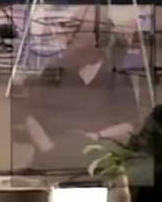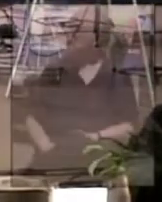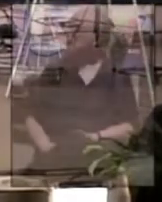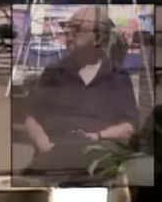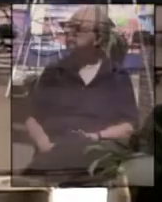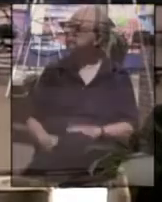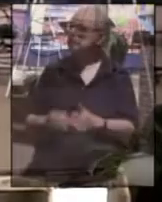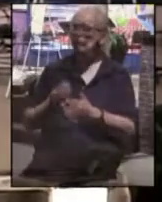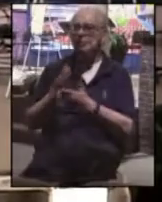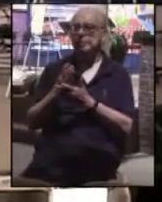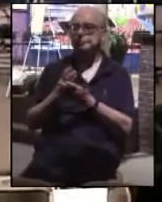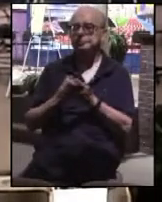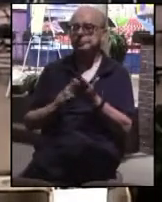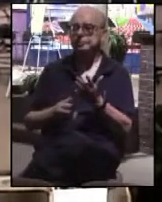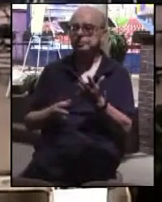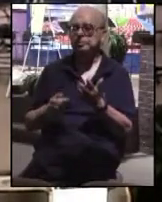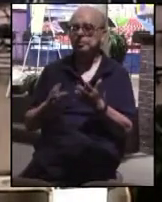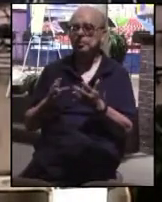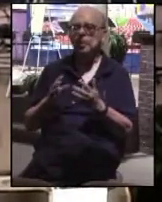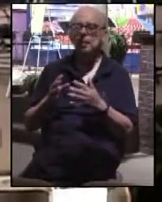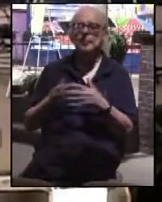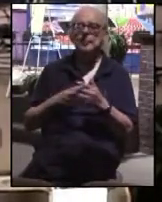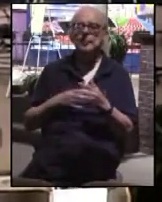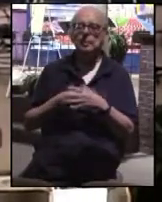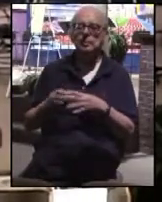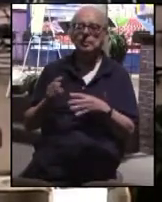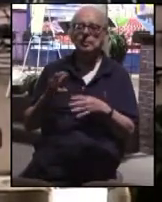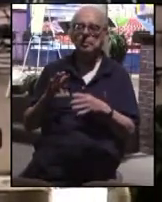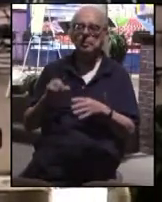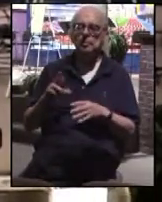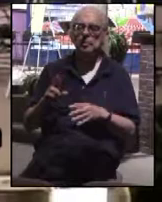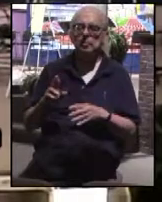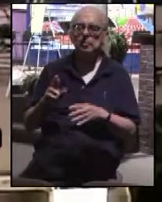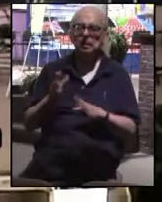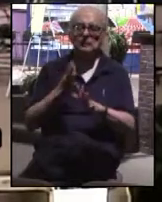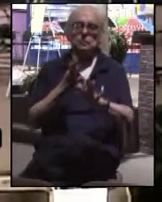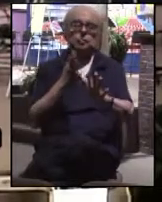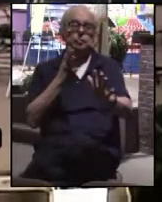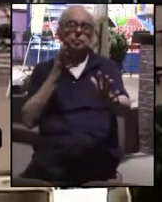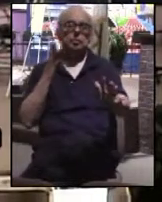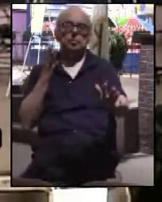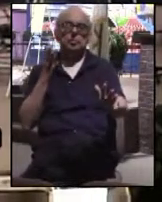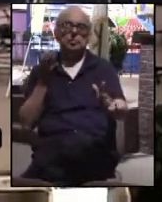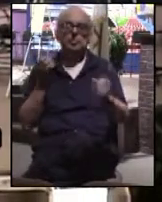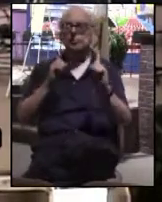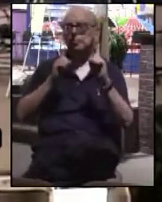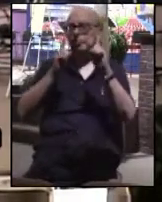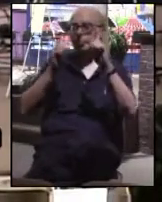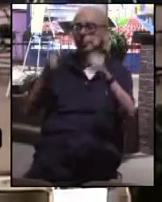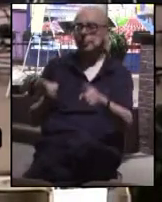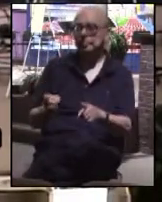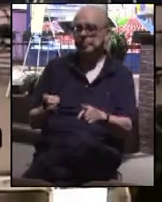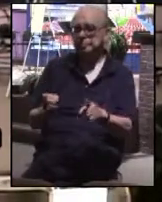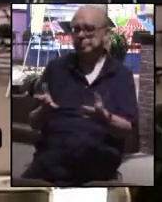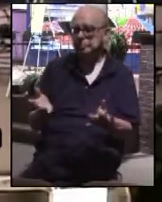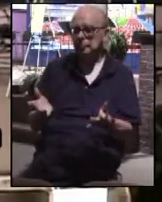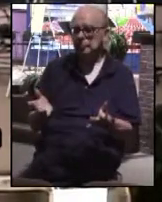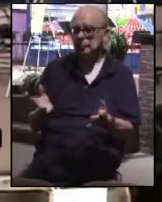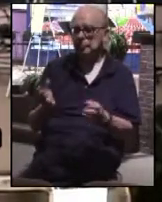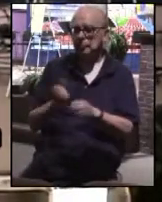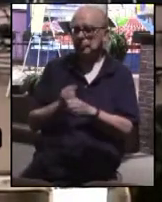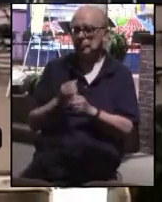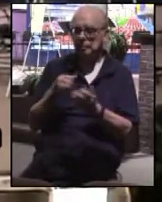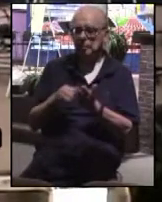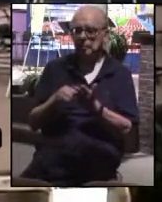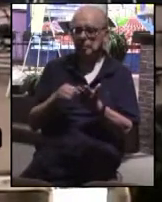It's Department of Motor Vehicles, and it's like a long line. So when you go and you get this